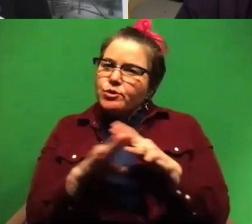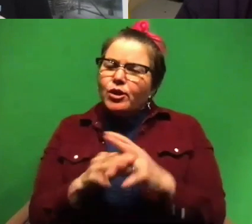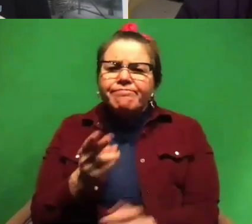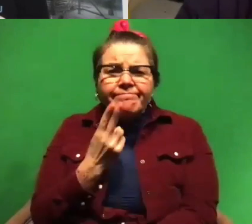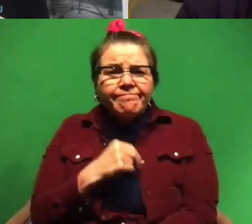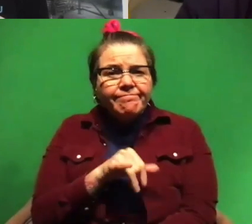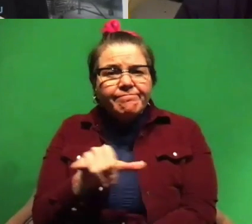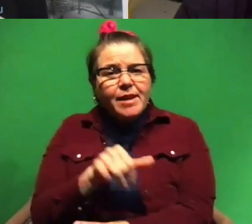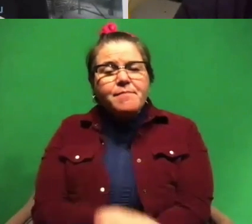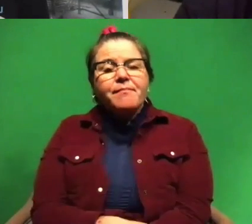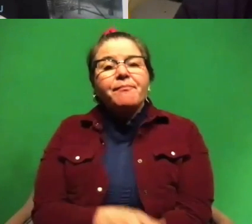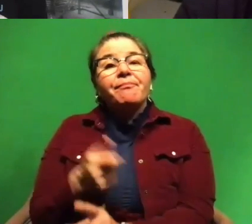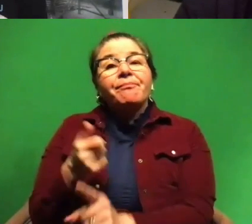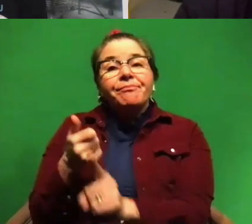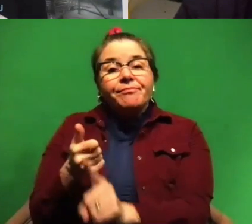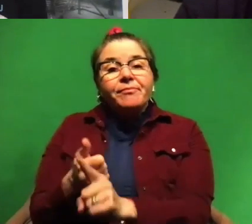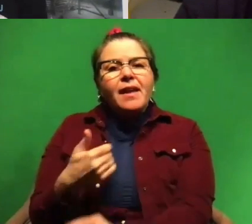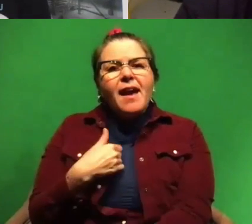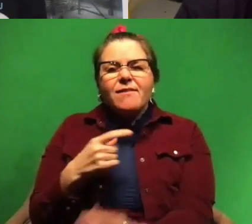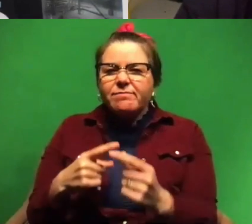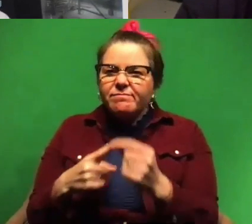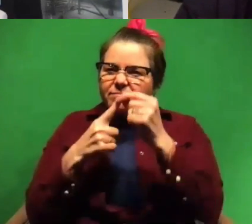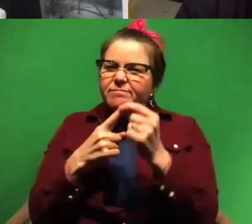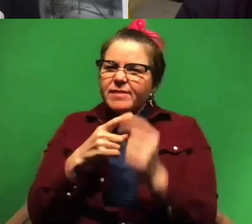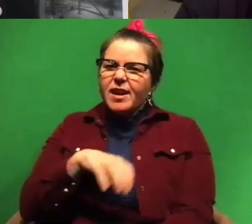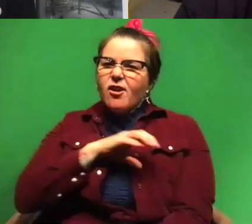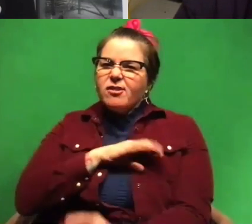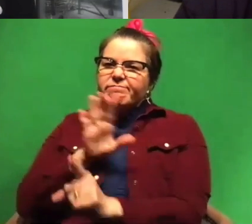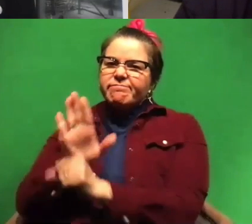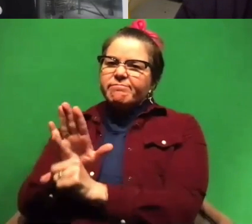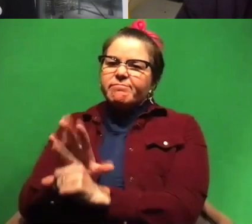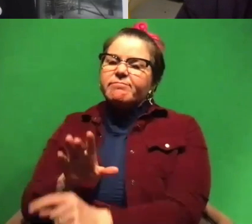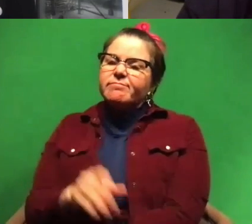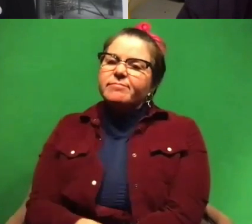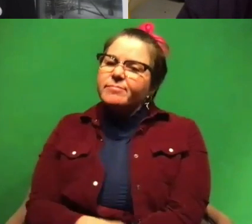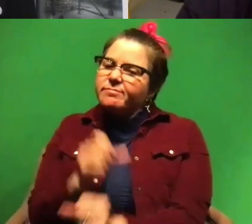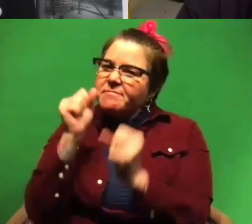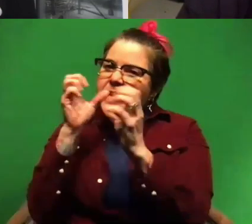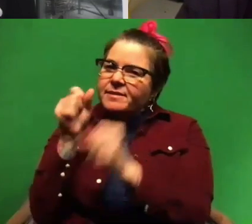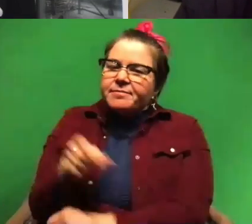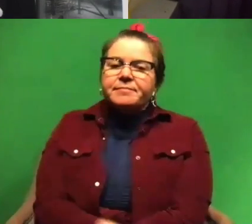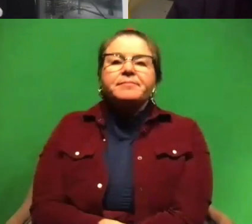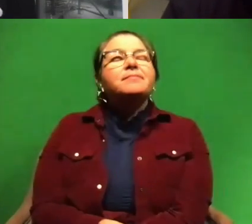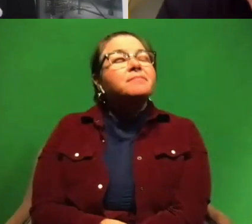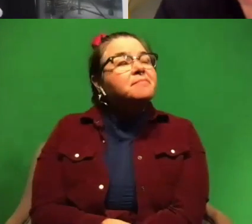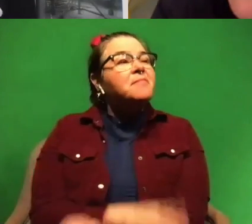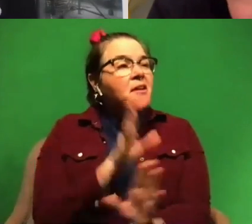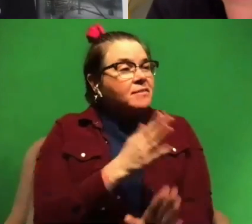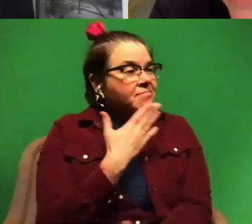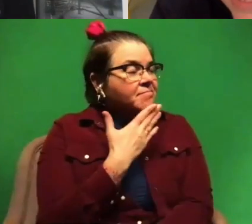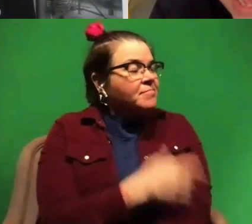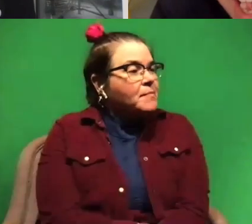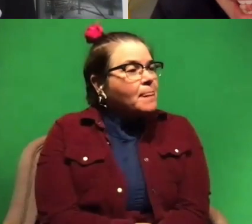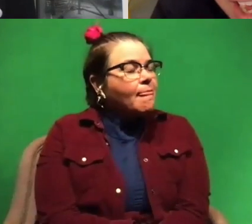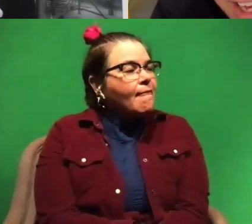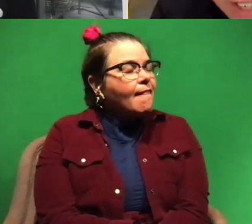shark. And they have like very unique characteristics as well. They're super amazing. Awesome, thanks. Let's